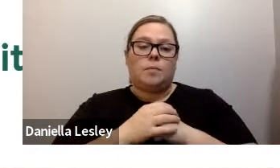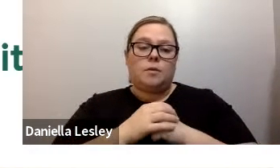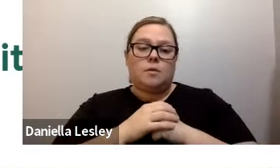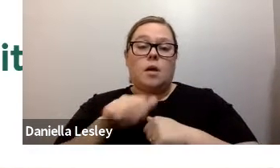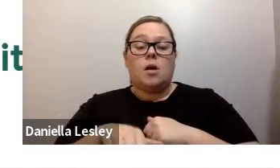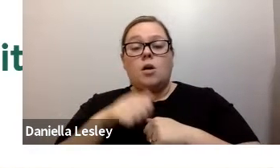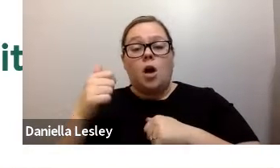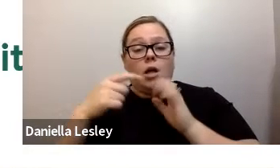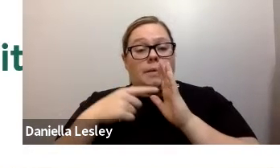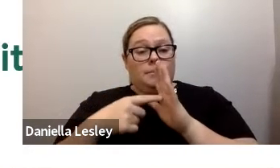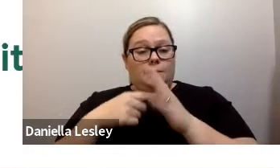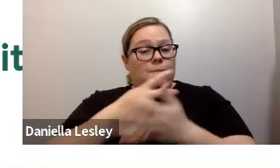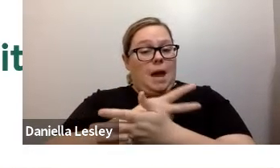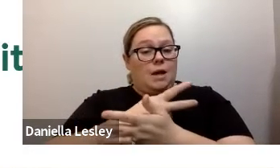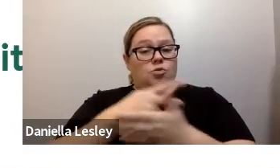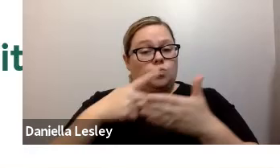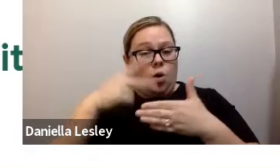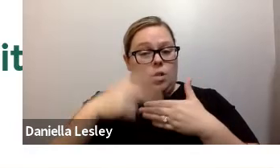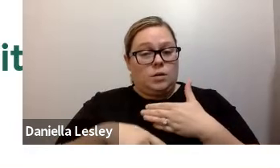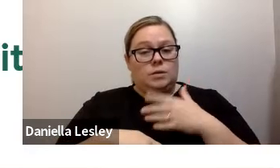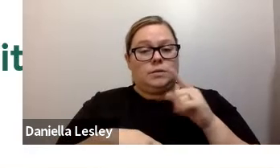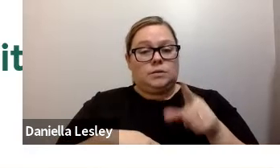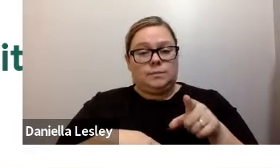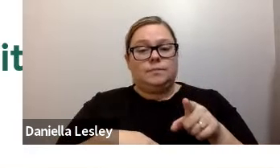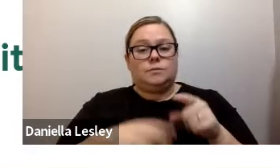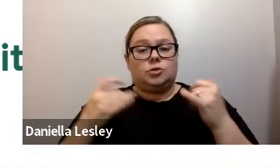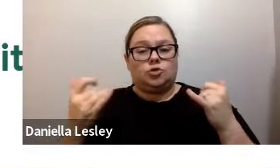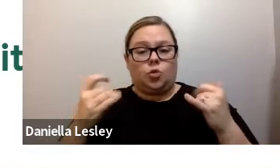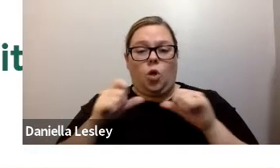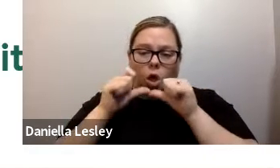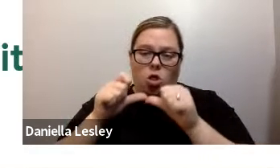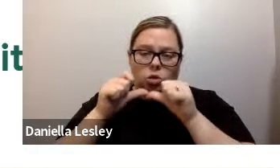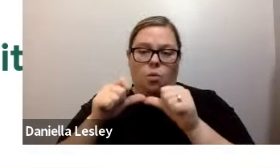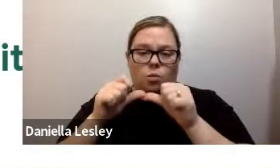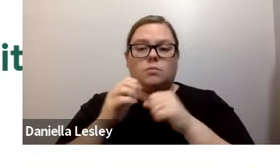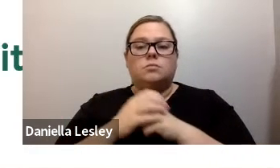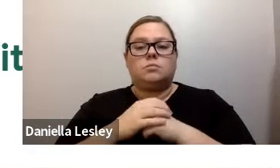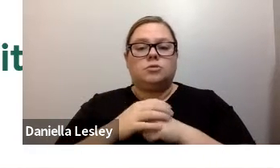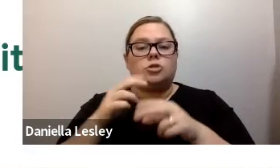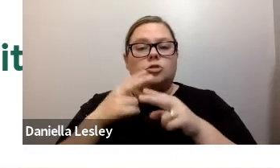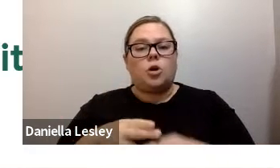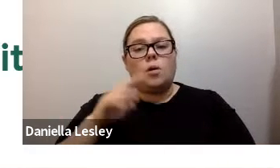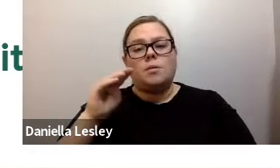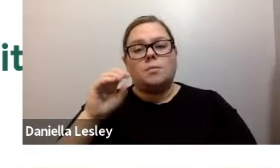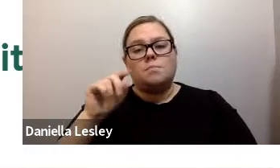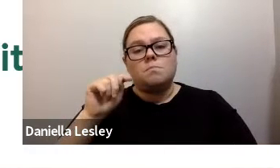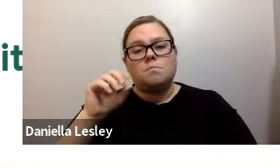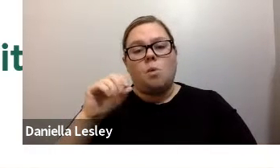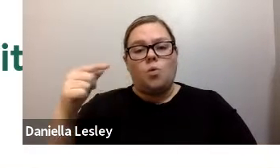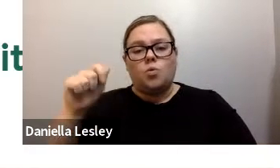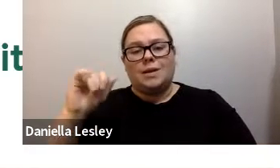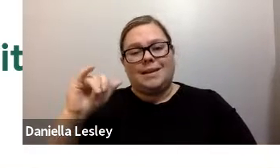Another example of a master's project. This is one that is currently ongoing. We call it the MotoGator. It was